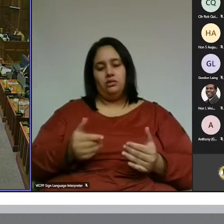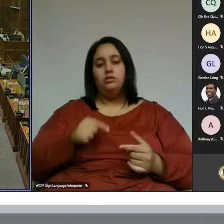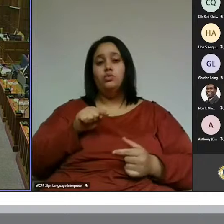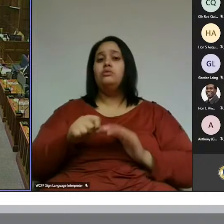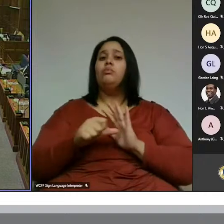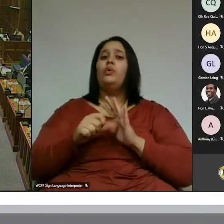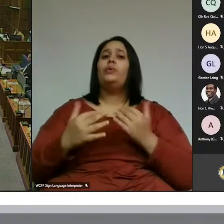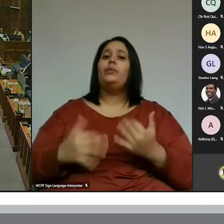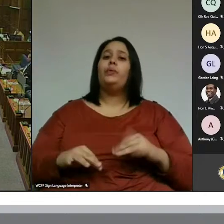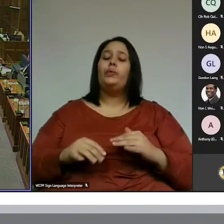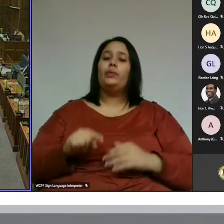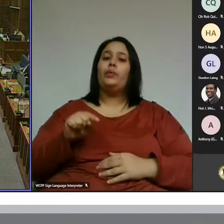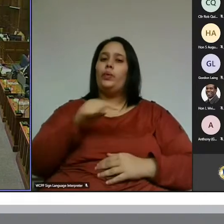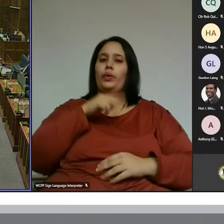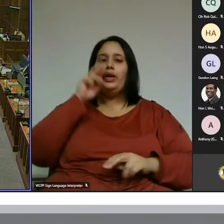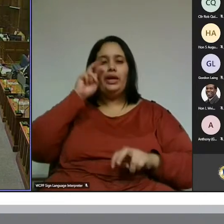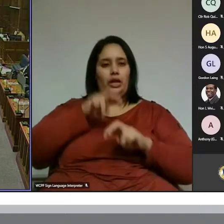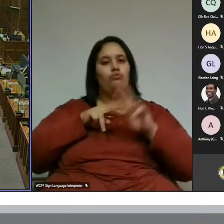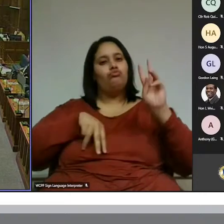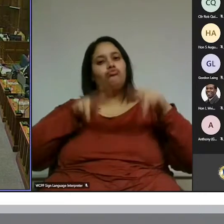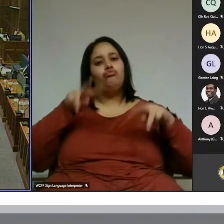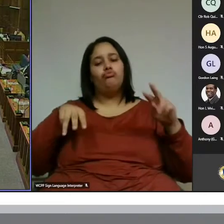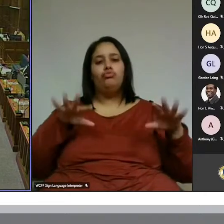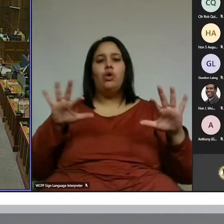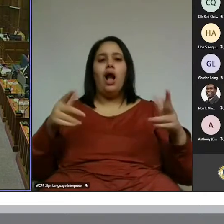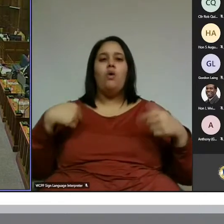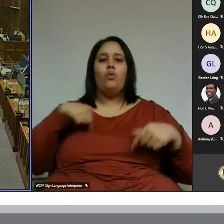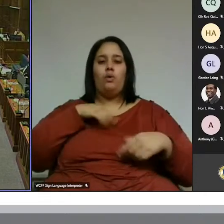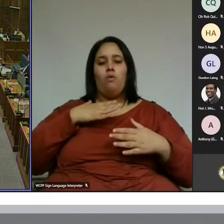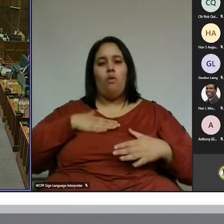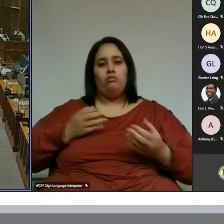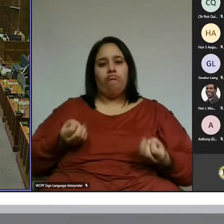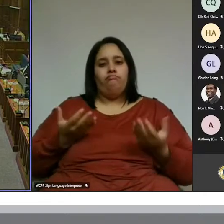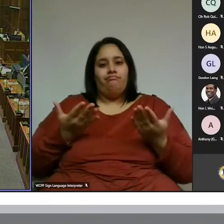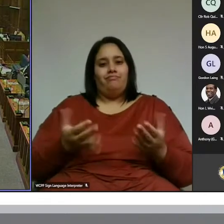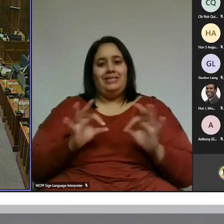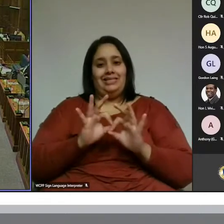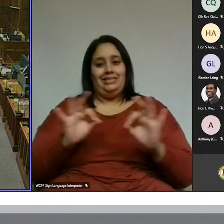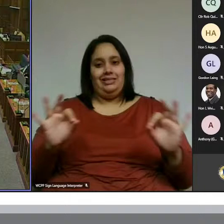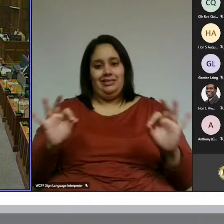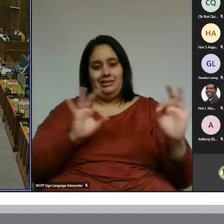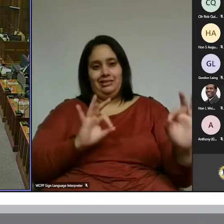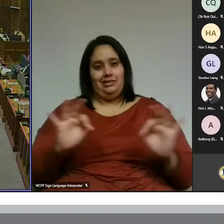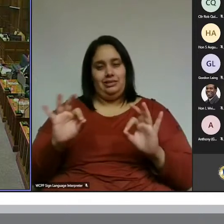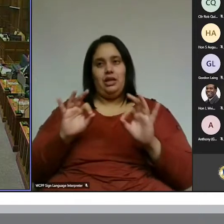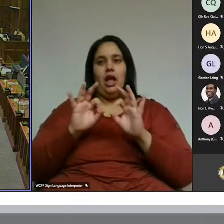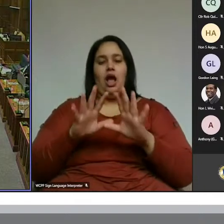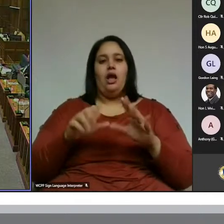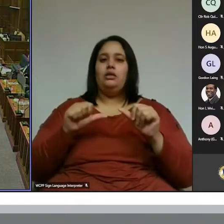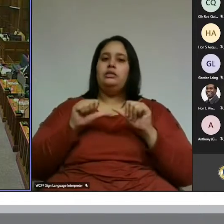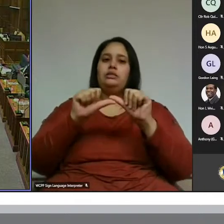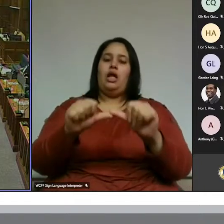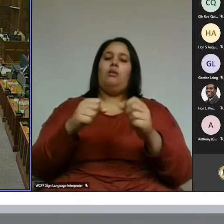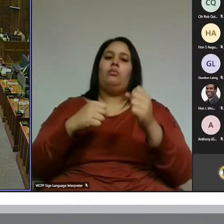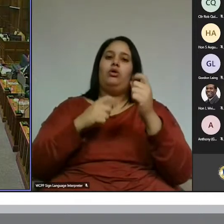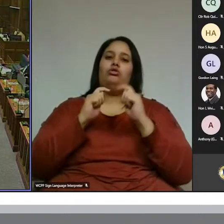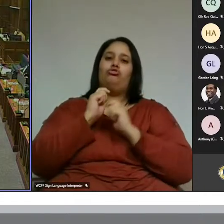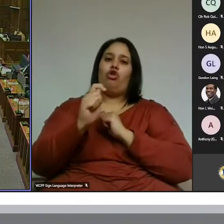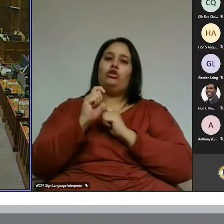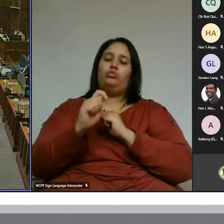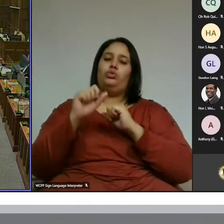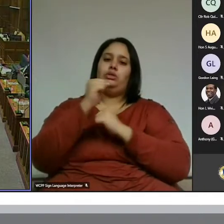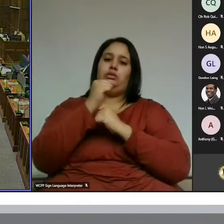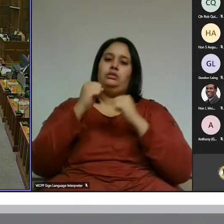important to look at what we would like to deliver within that space and within a sustainable transport